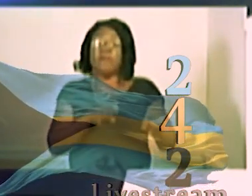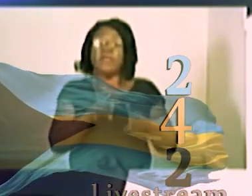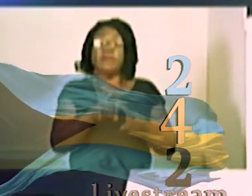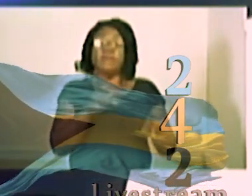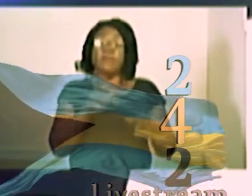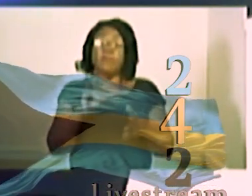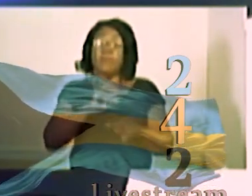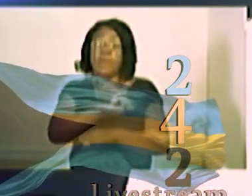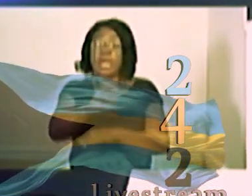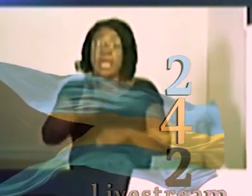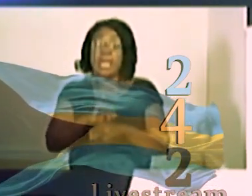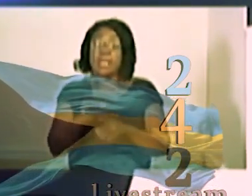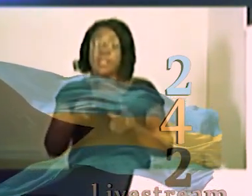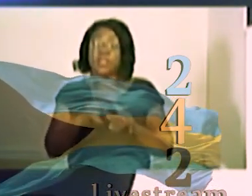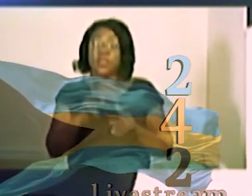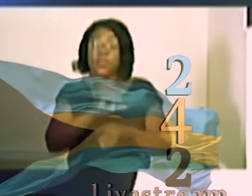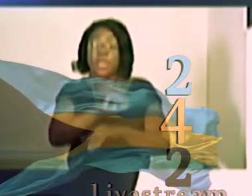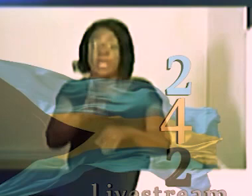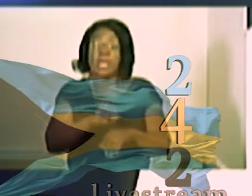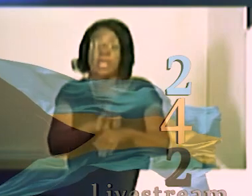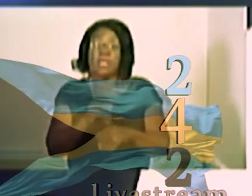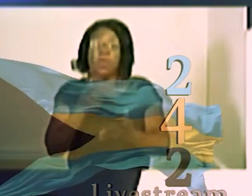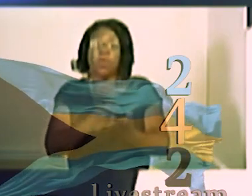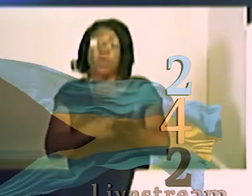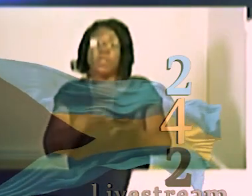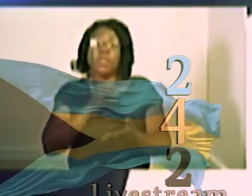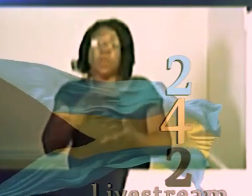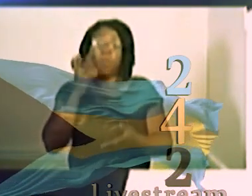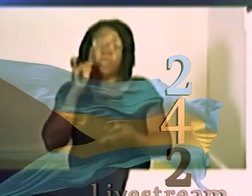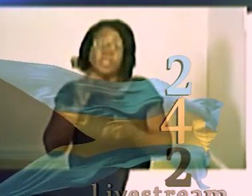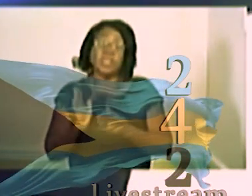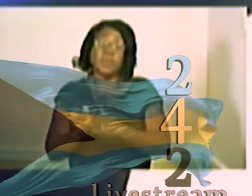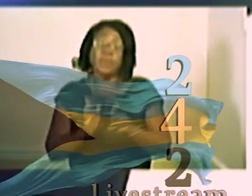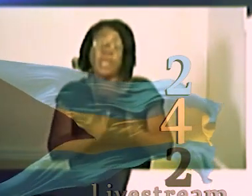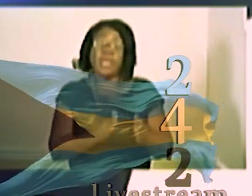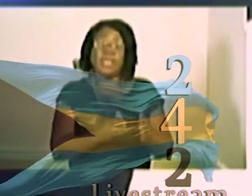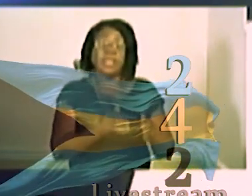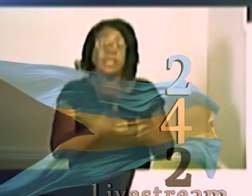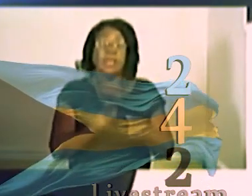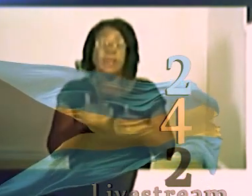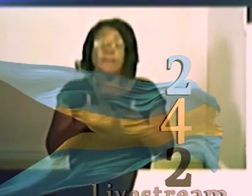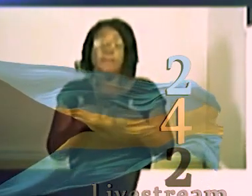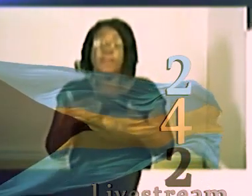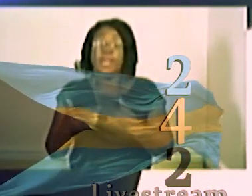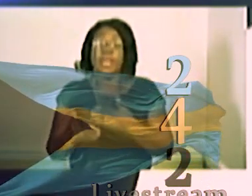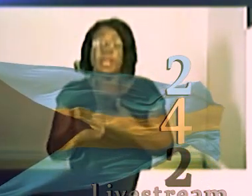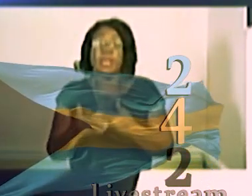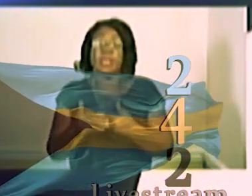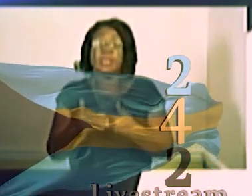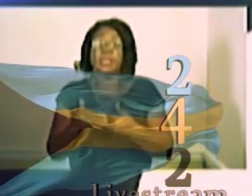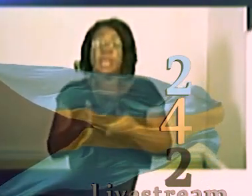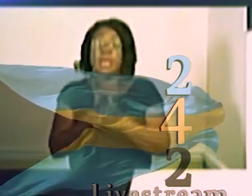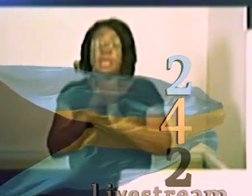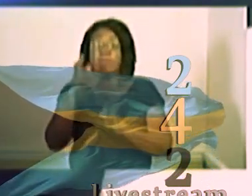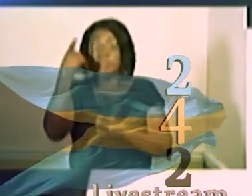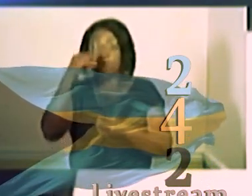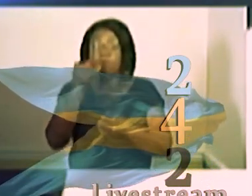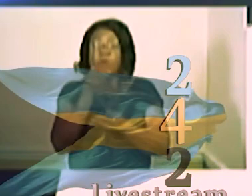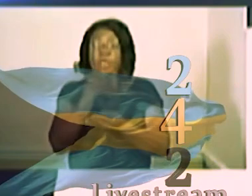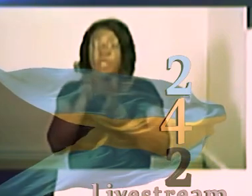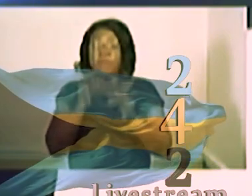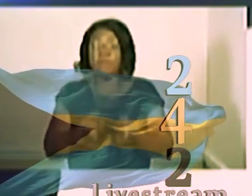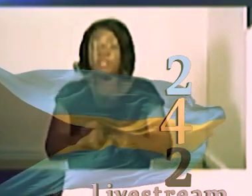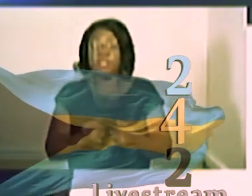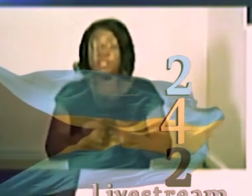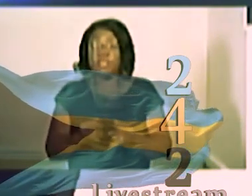what was the defining force behind eliminating the need for individual testing for our domestic travel